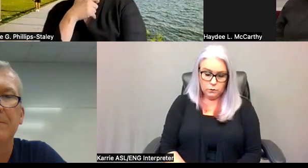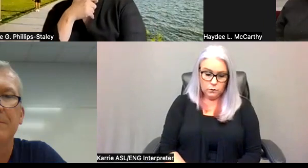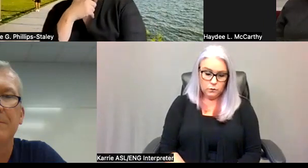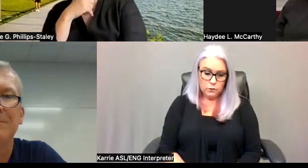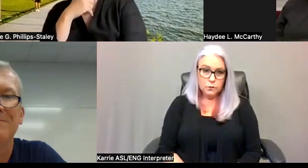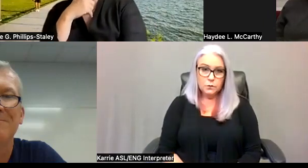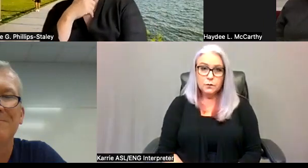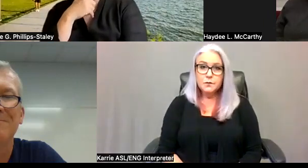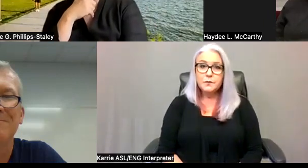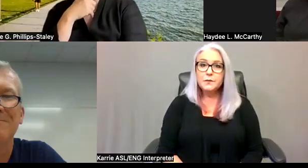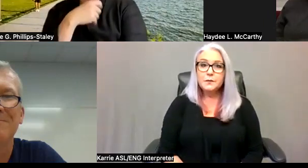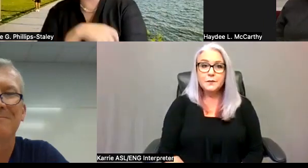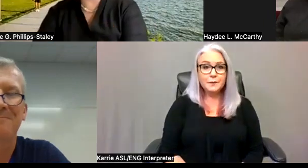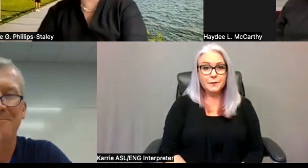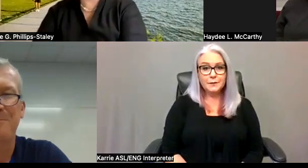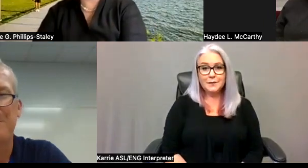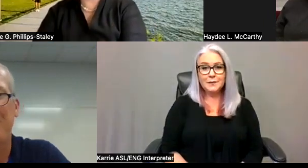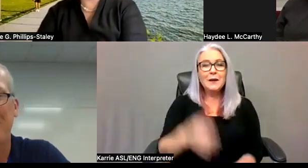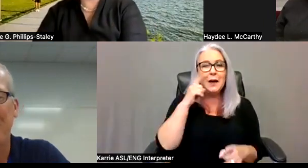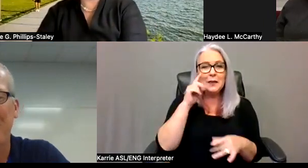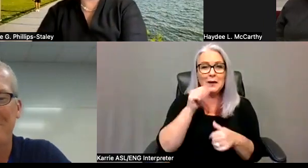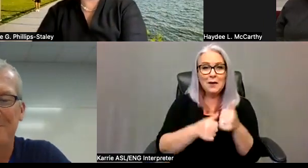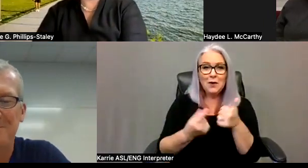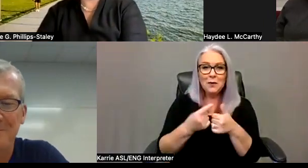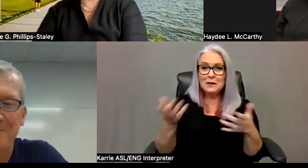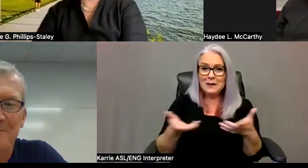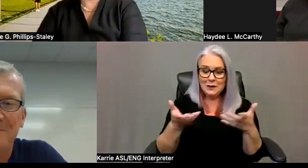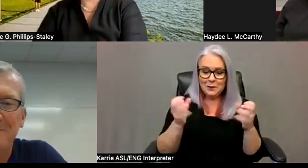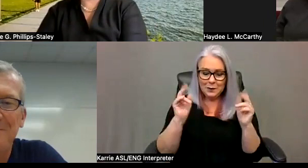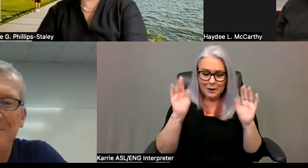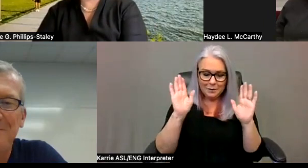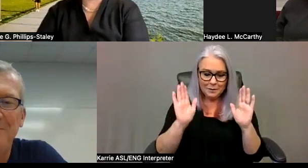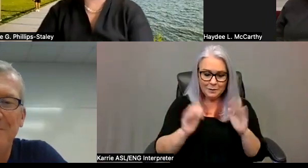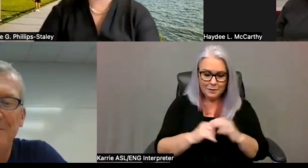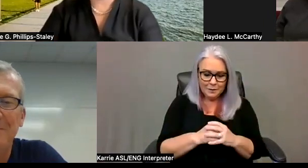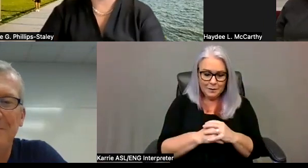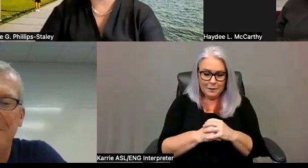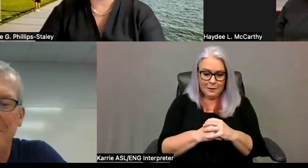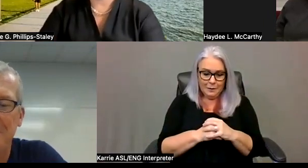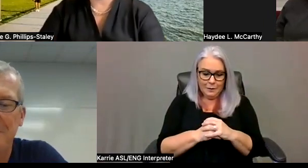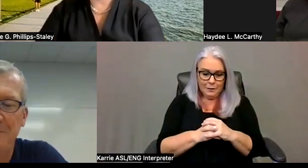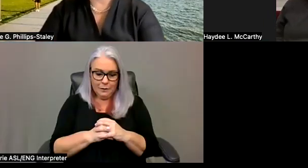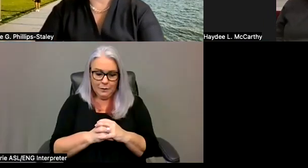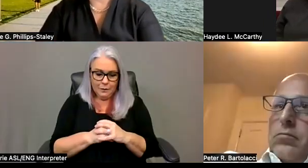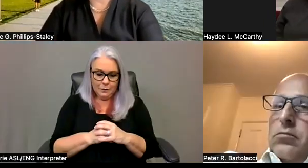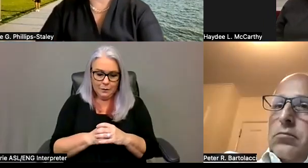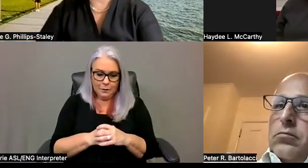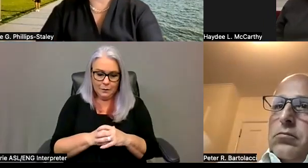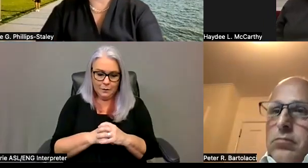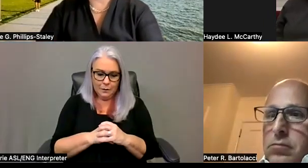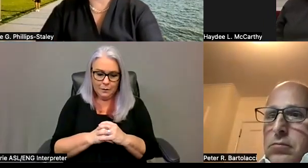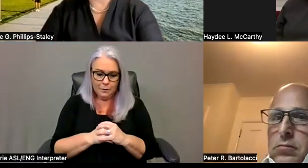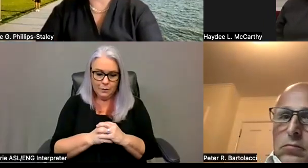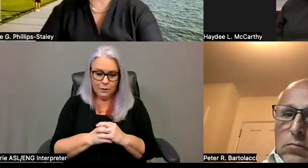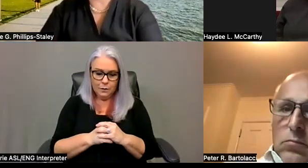One, two. Okay, I think you're all here now. Great. So why don't we get started? This is a forum